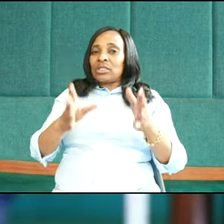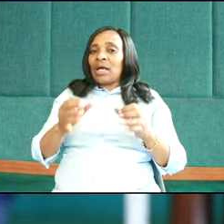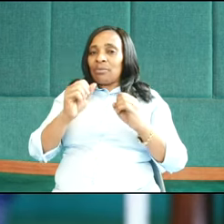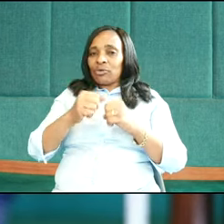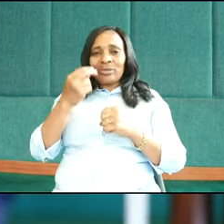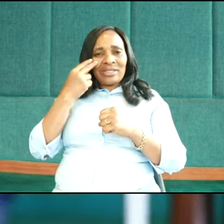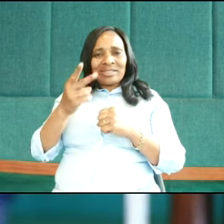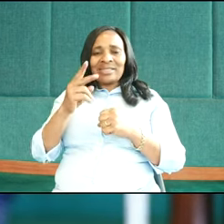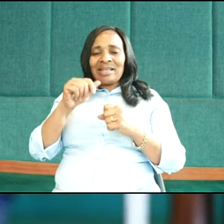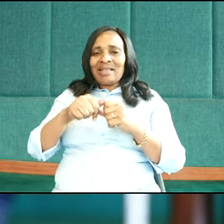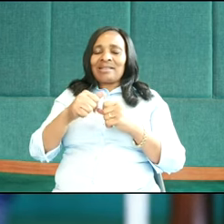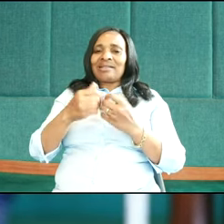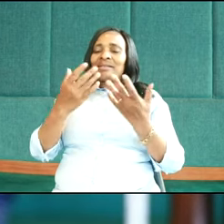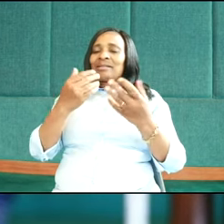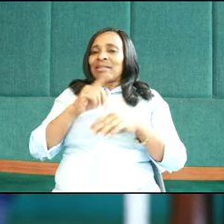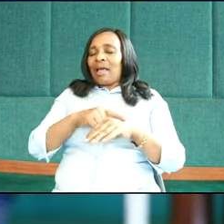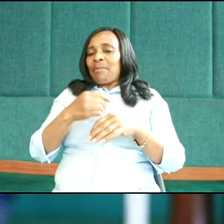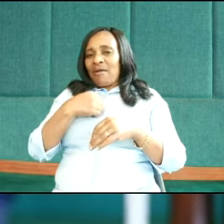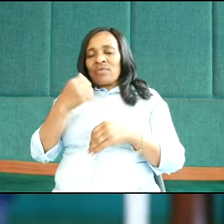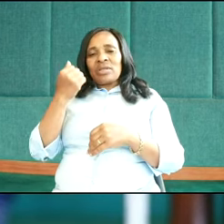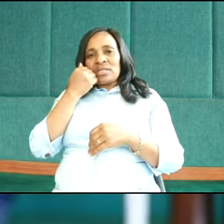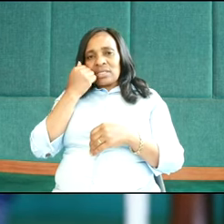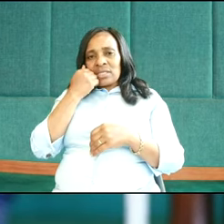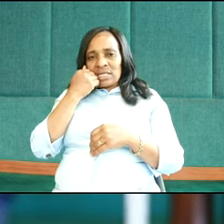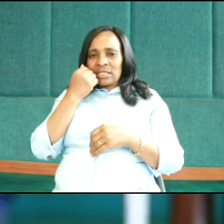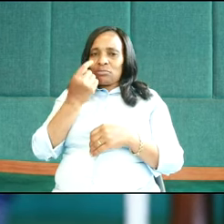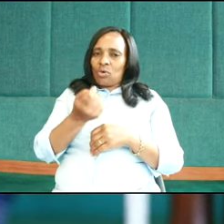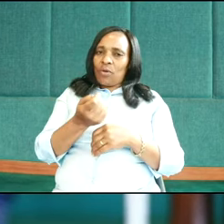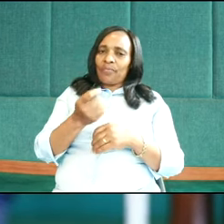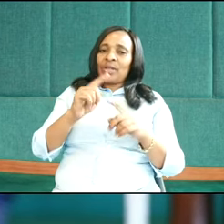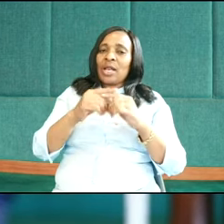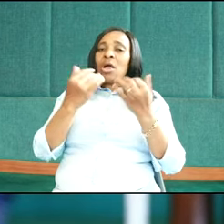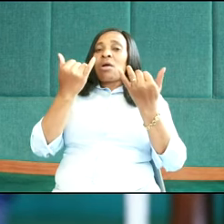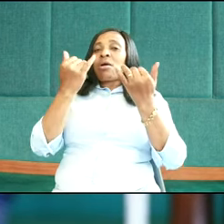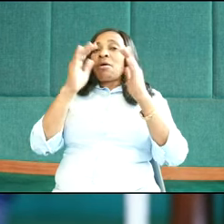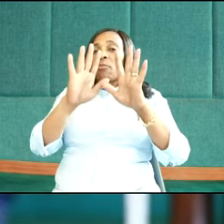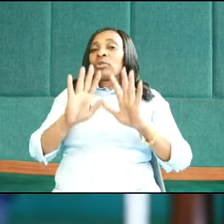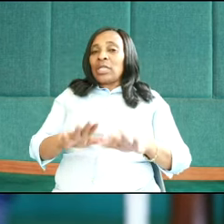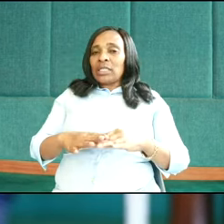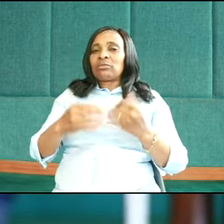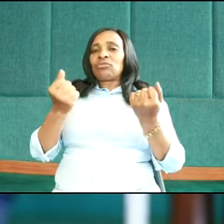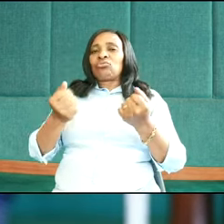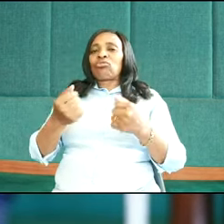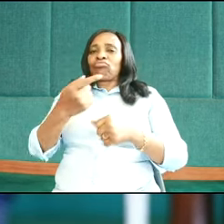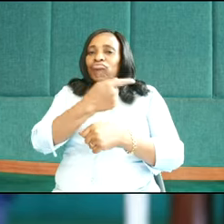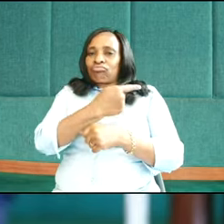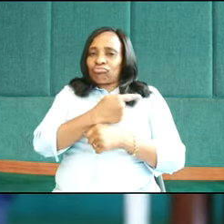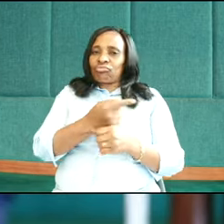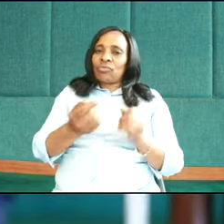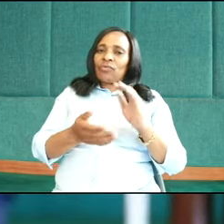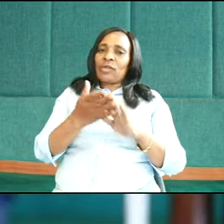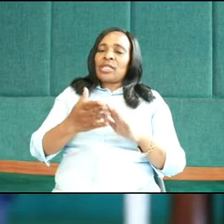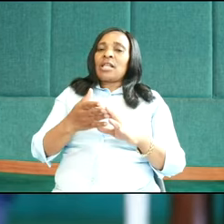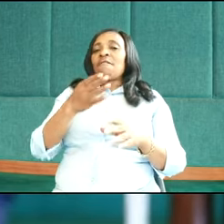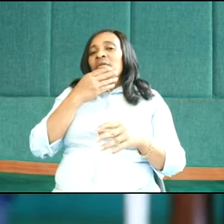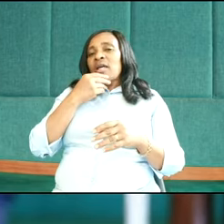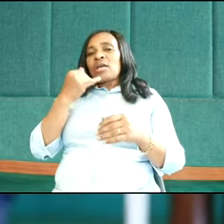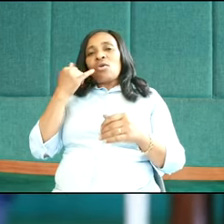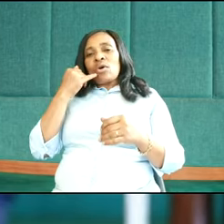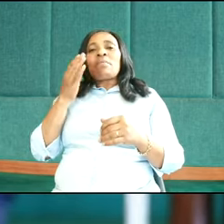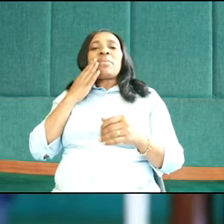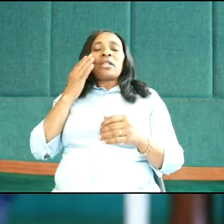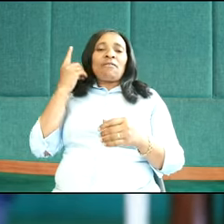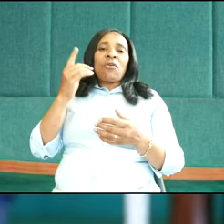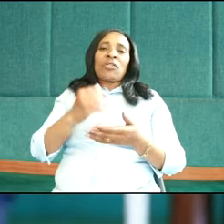noticed Joylene had dengue fever. And now it was important to treat the illness quickly. Father called mother for